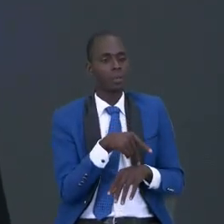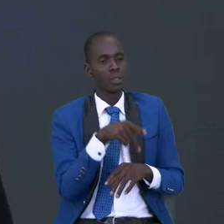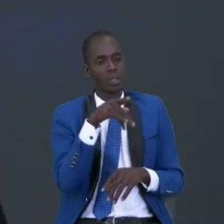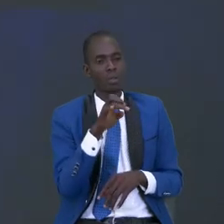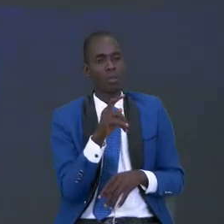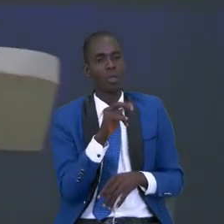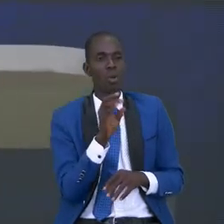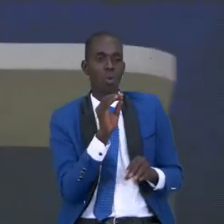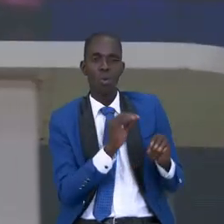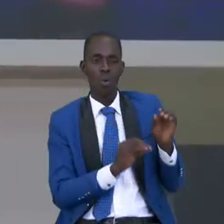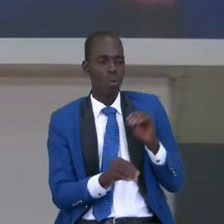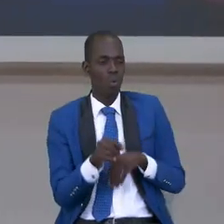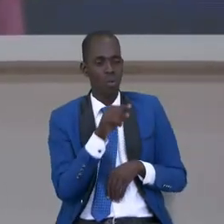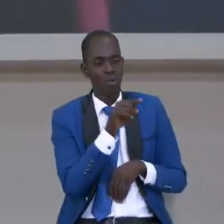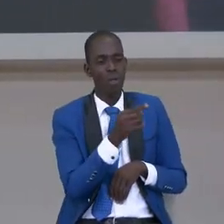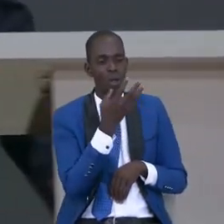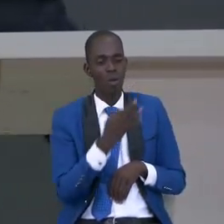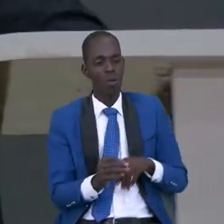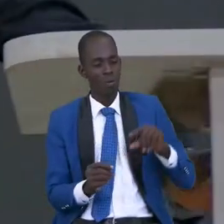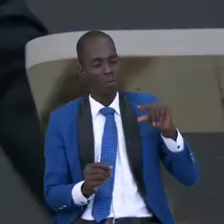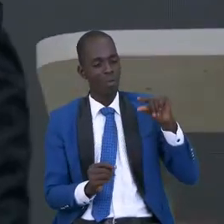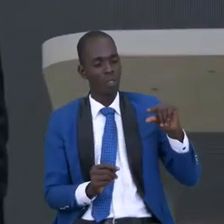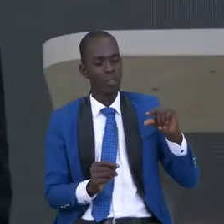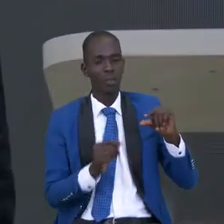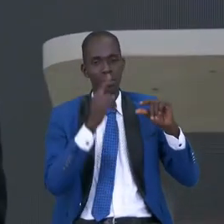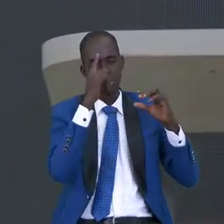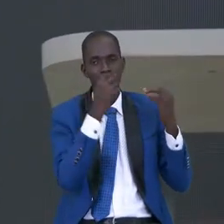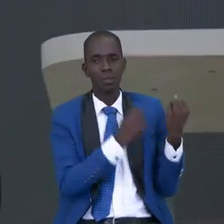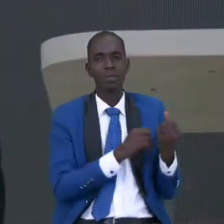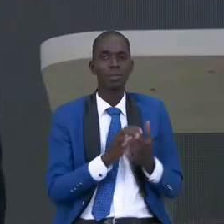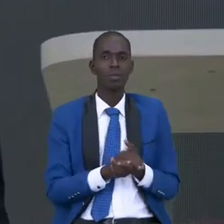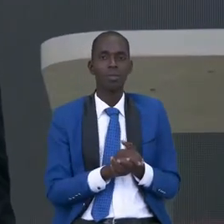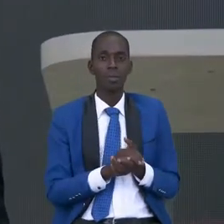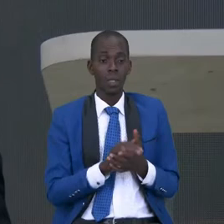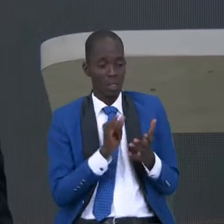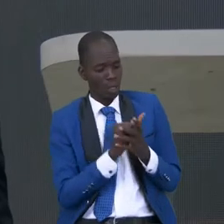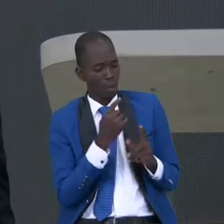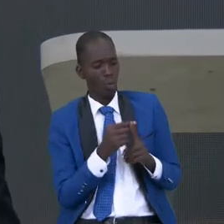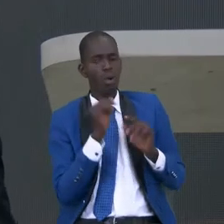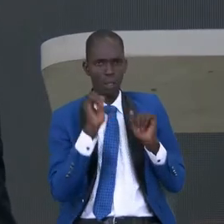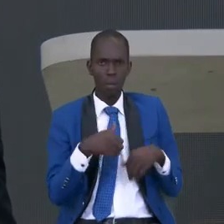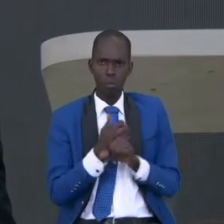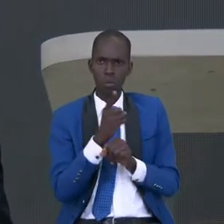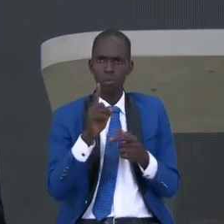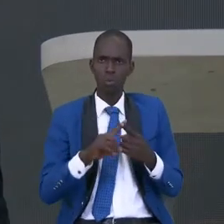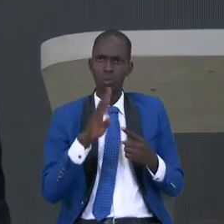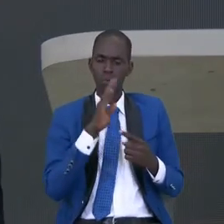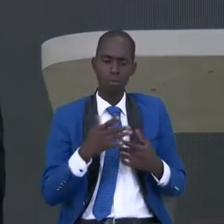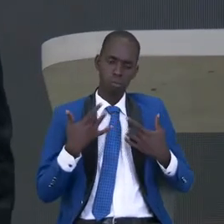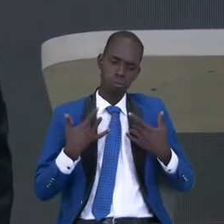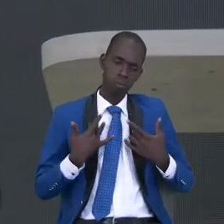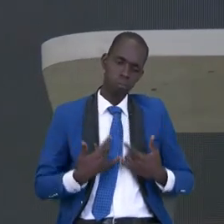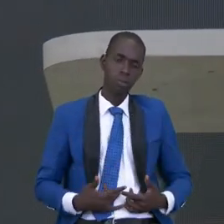thou of little faith. Doesn't that discourage you? No. Little faith.